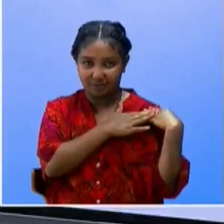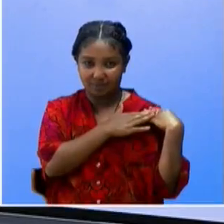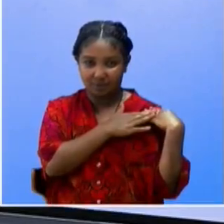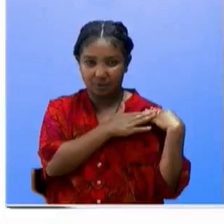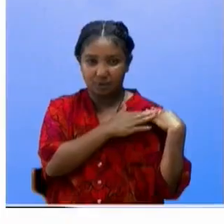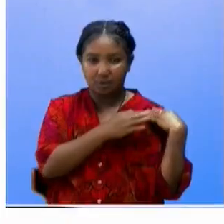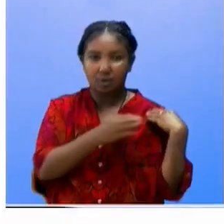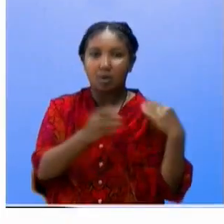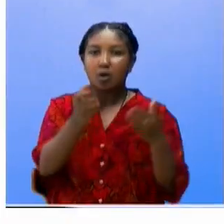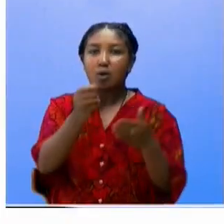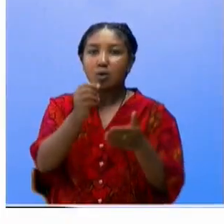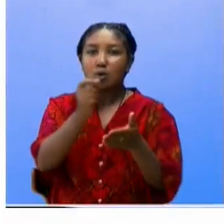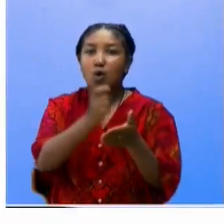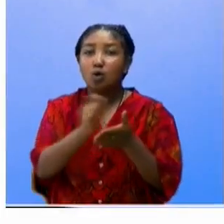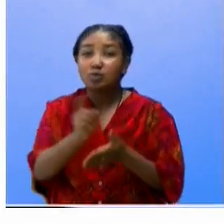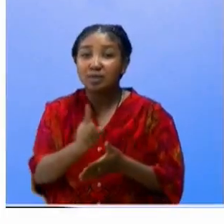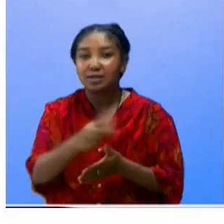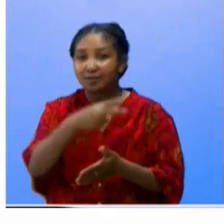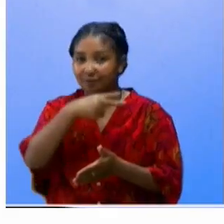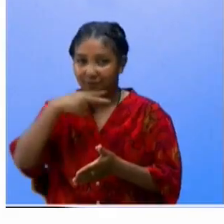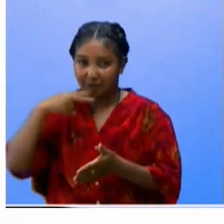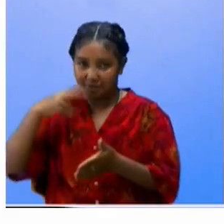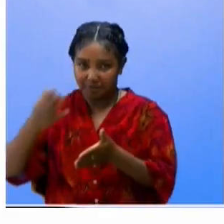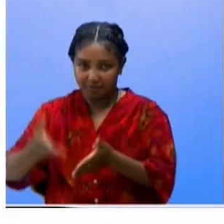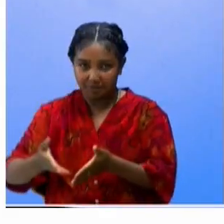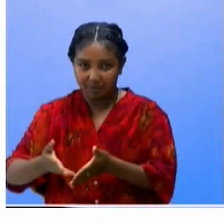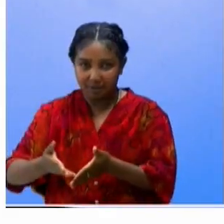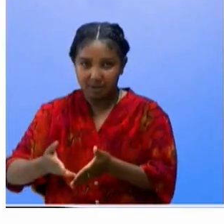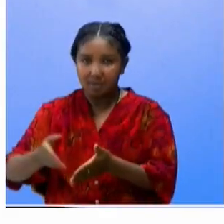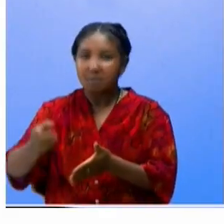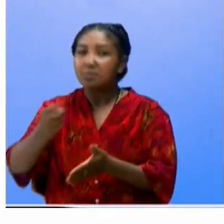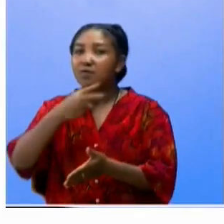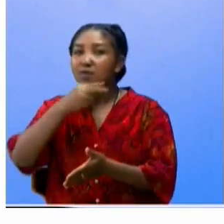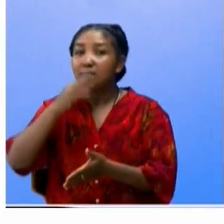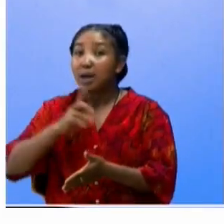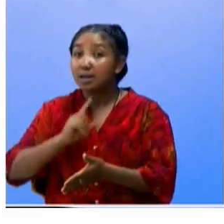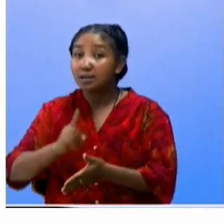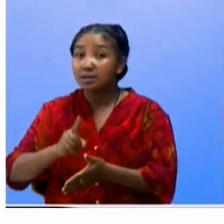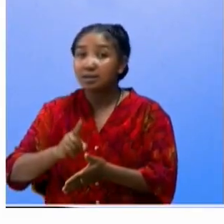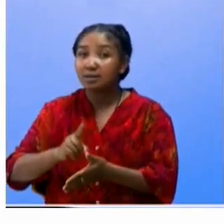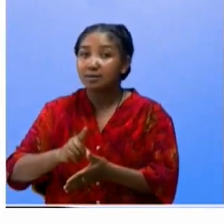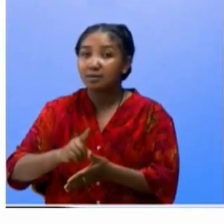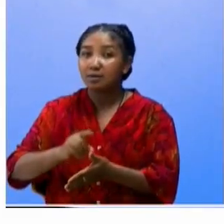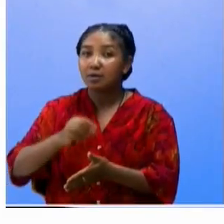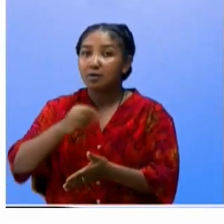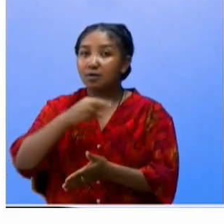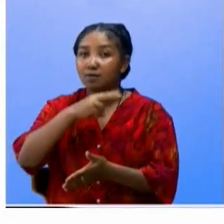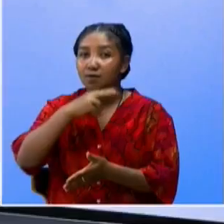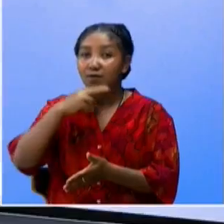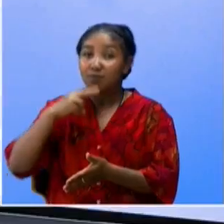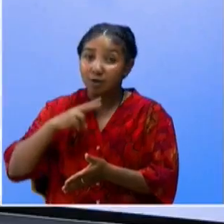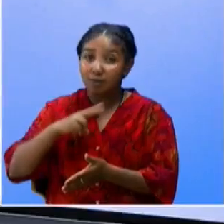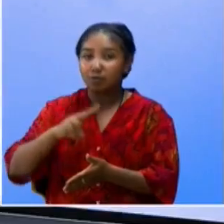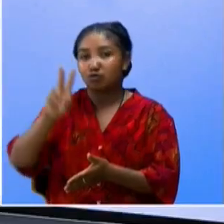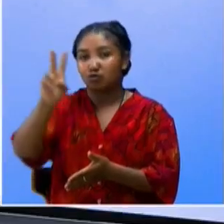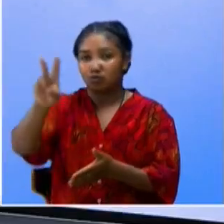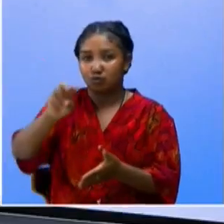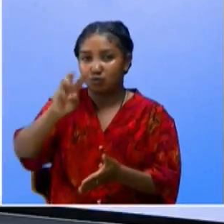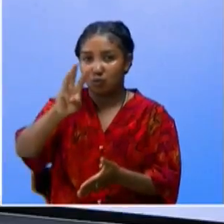What about wrote? Verb. What kind of verb is it? That is verb